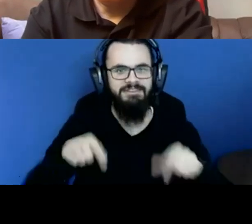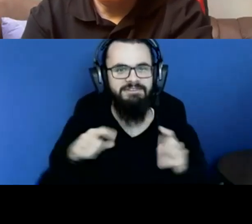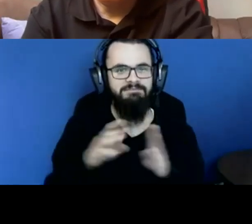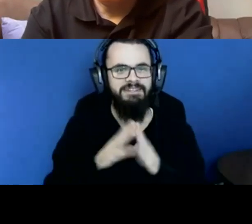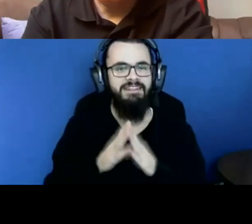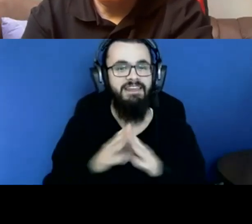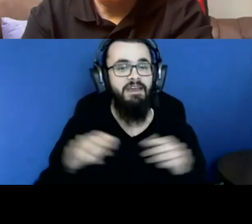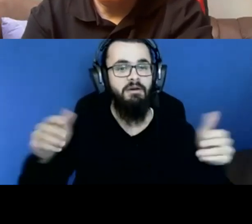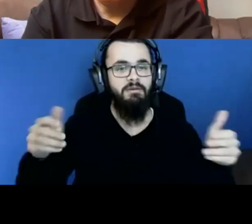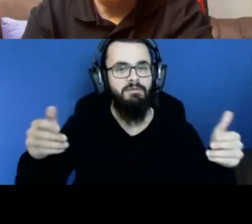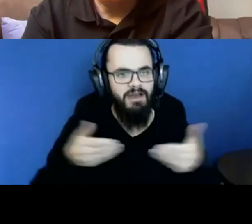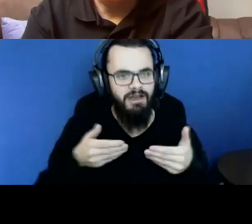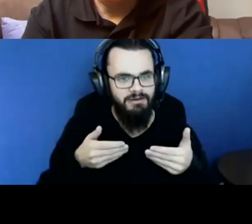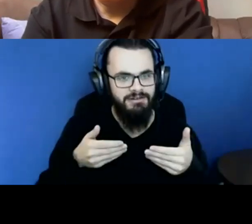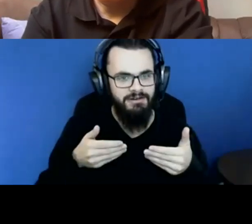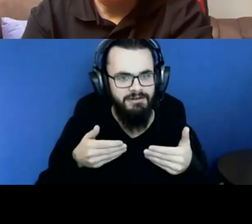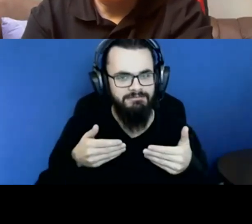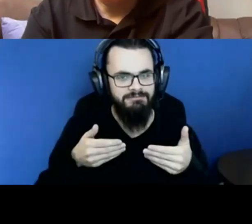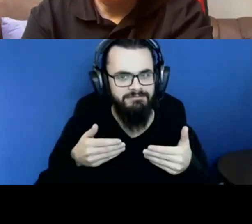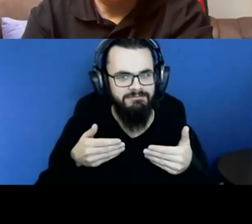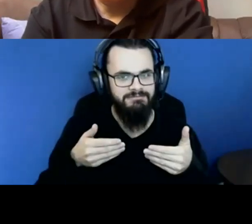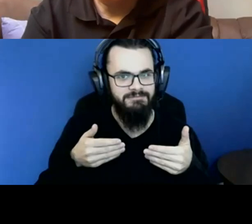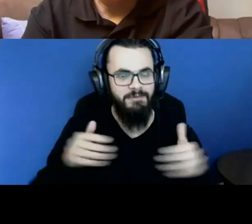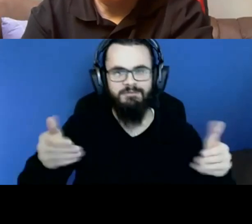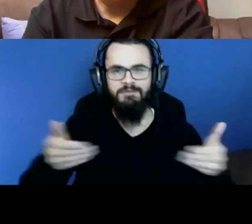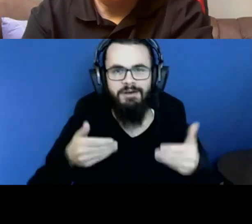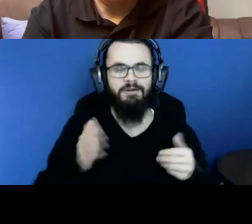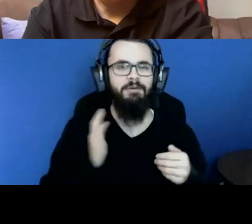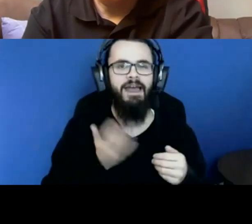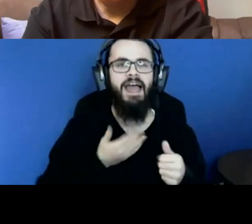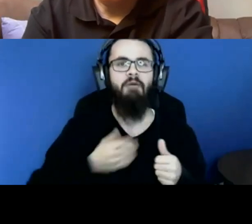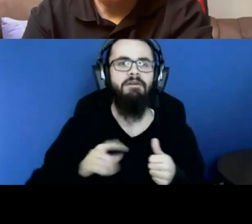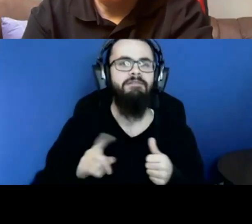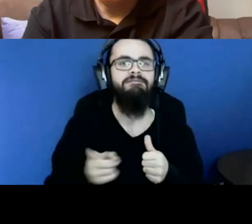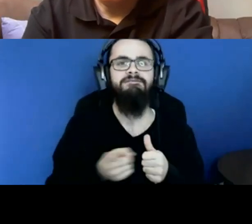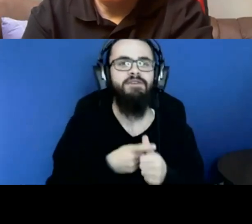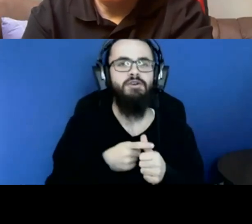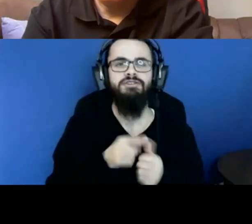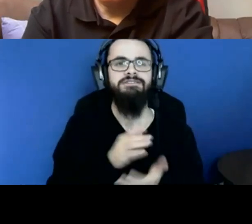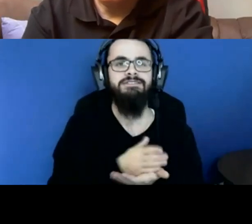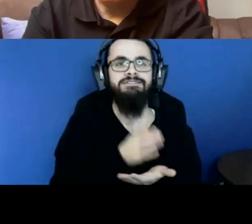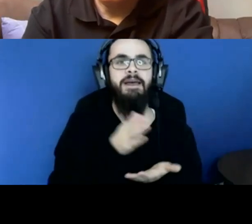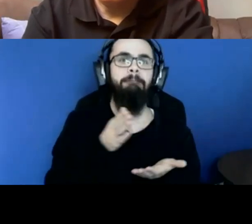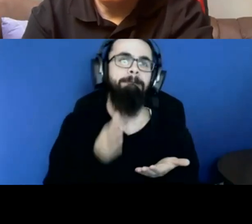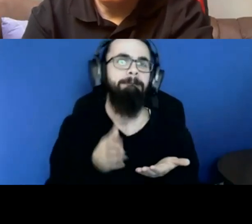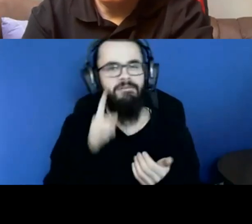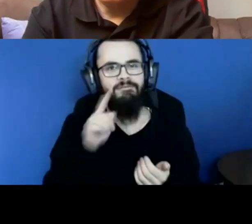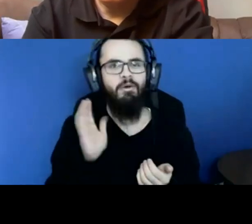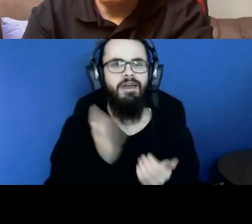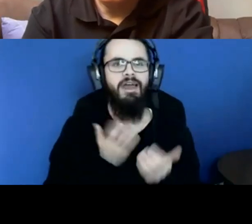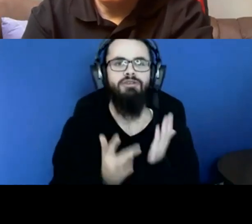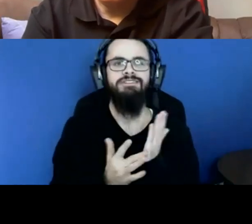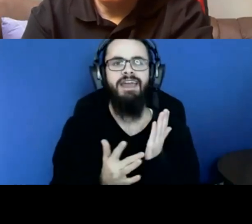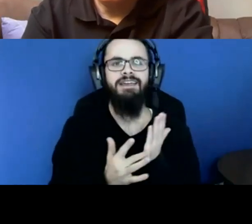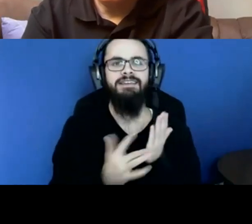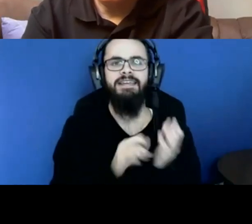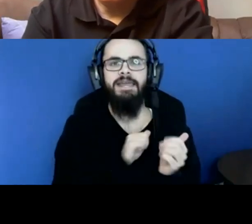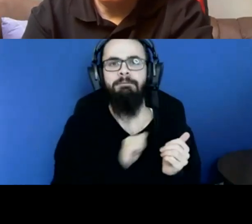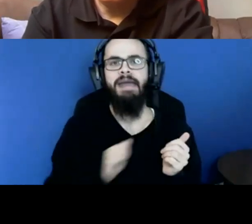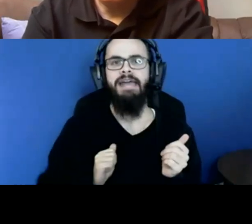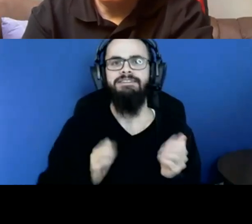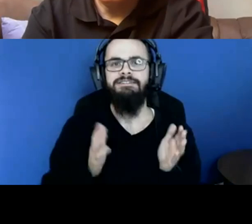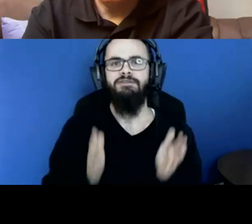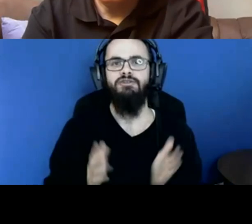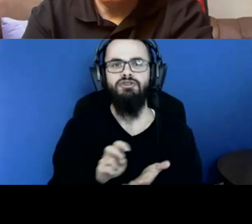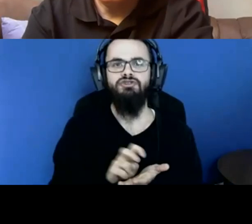the first stop on our Tech Ambassador journey here, where we're doing our very first